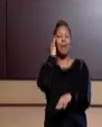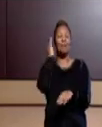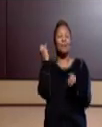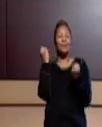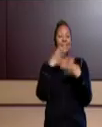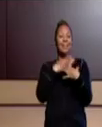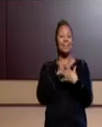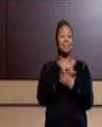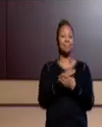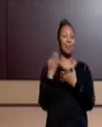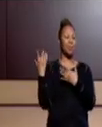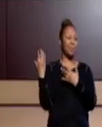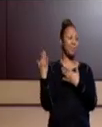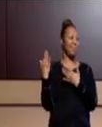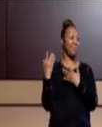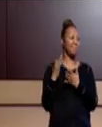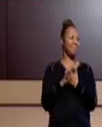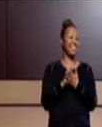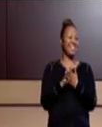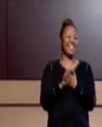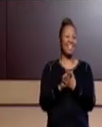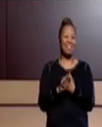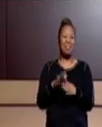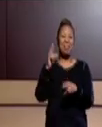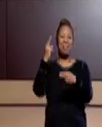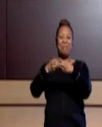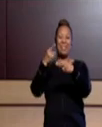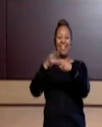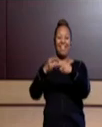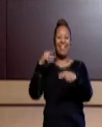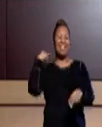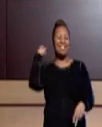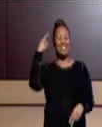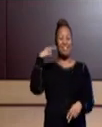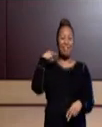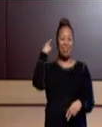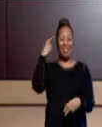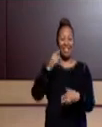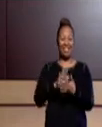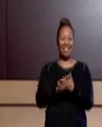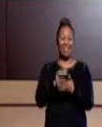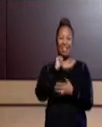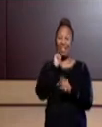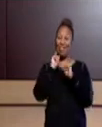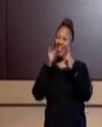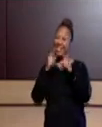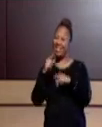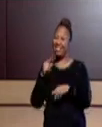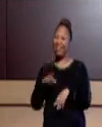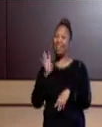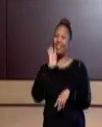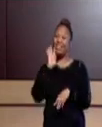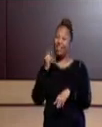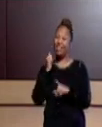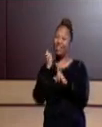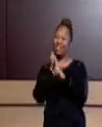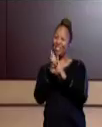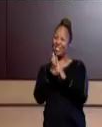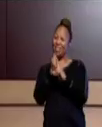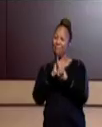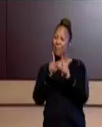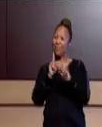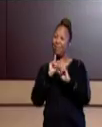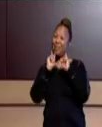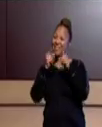now. We call that schizophrenic bipolar behavior. Don't answer yourself now. You can talk to yourself, but you better not